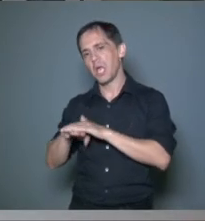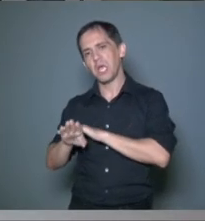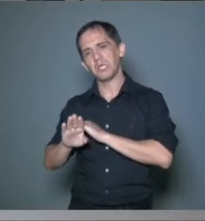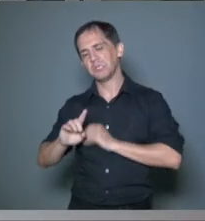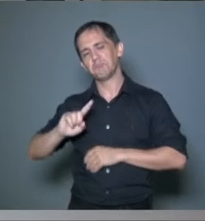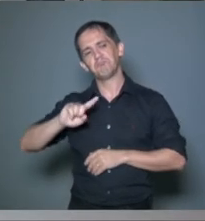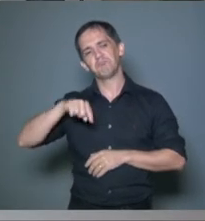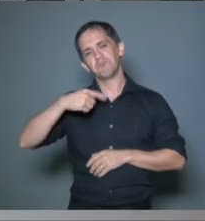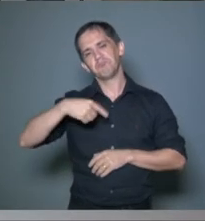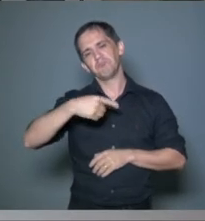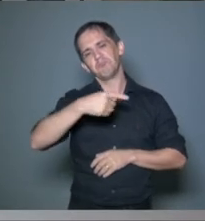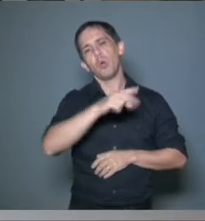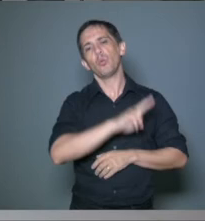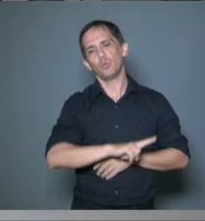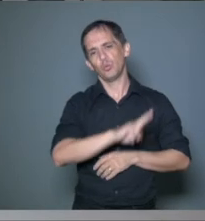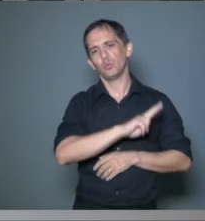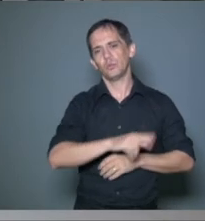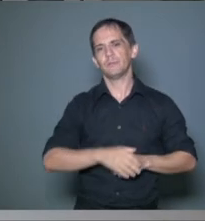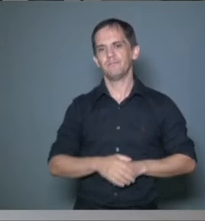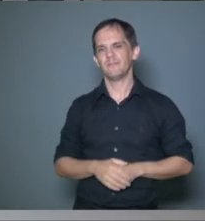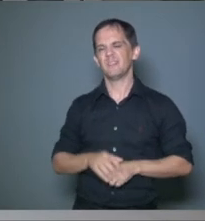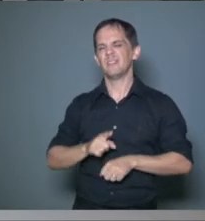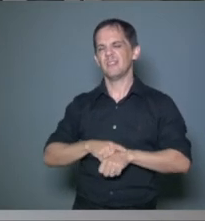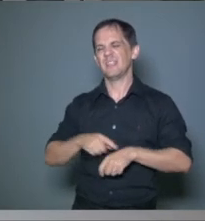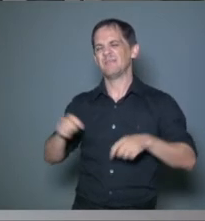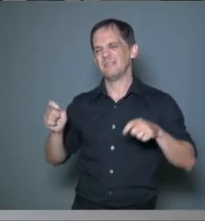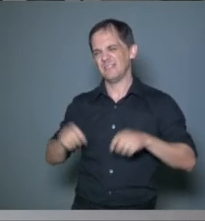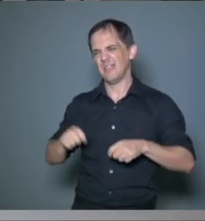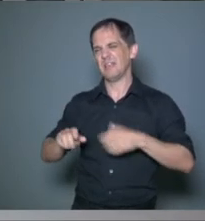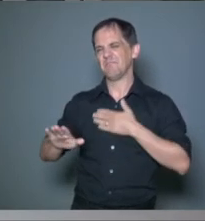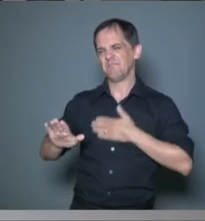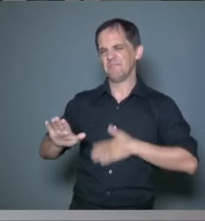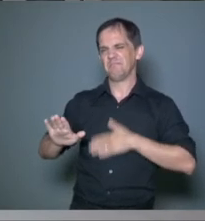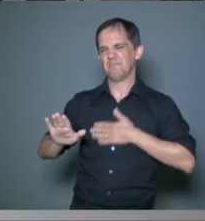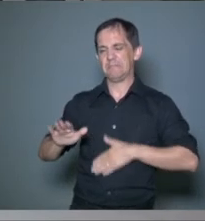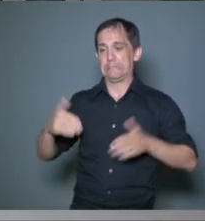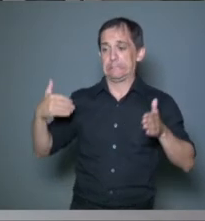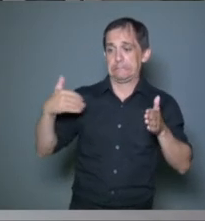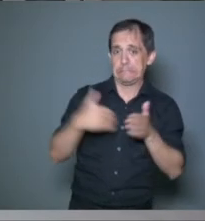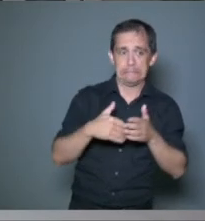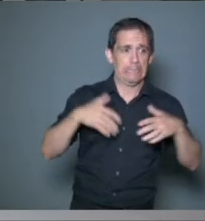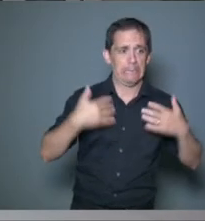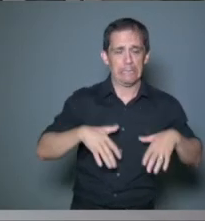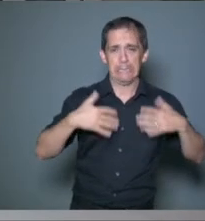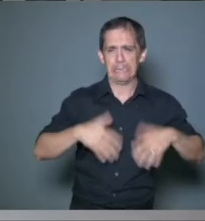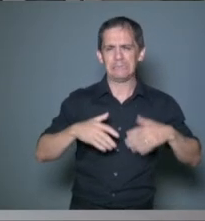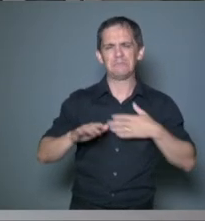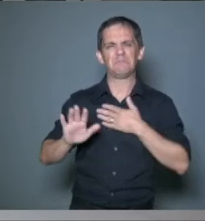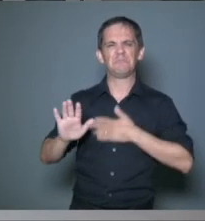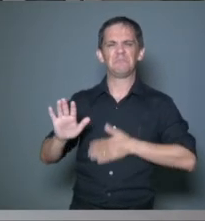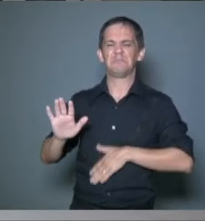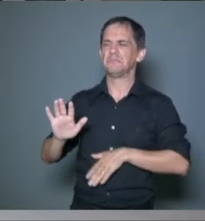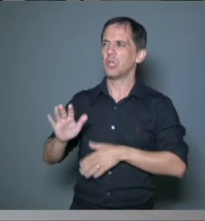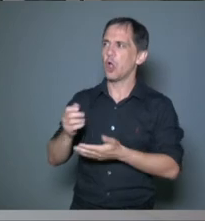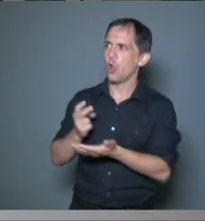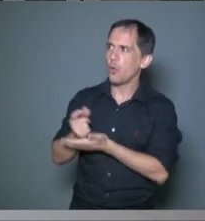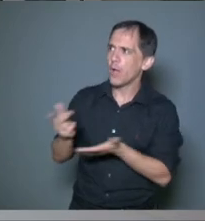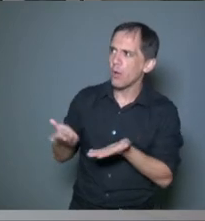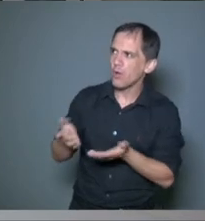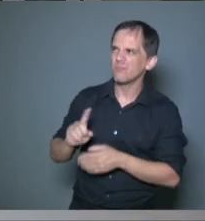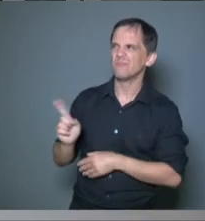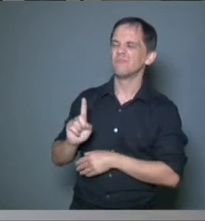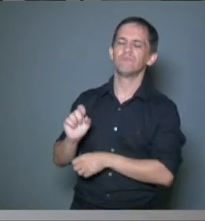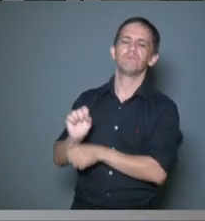part of it at the end of the year to use in February, March, or April. We could possibly wait to see how the